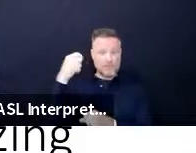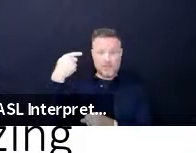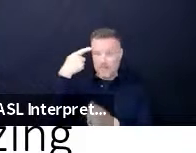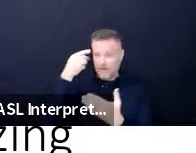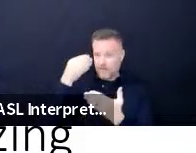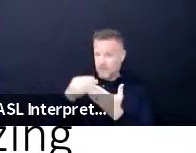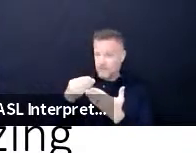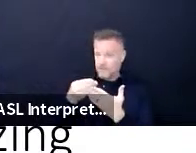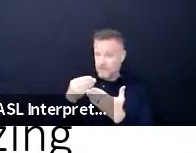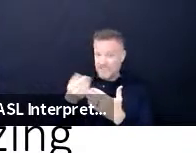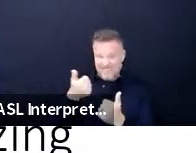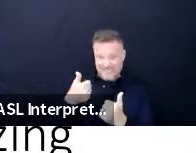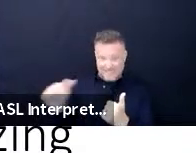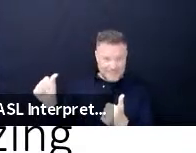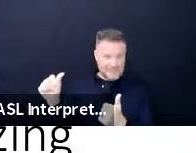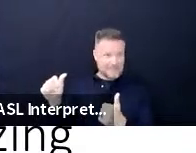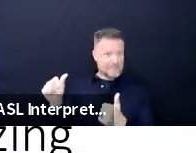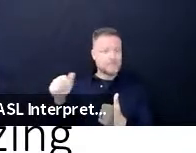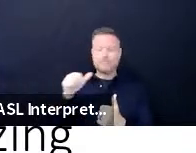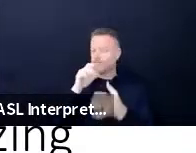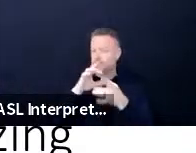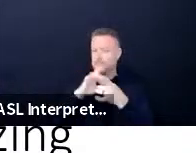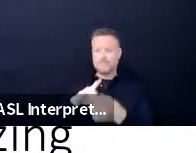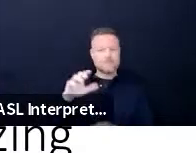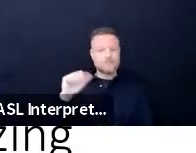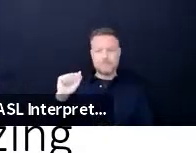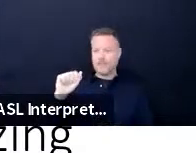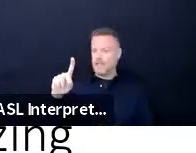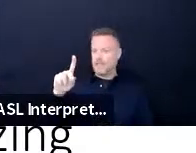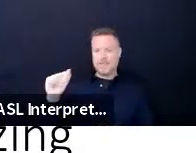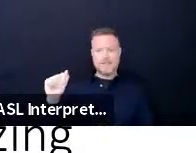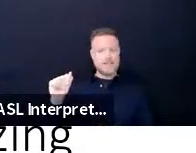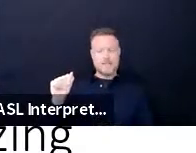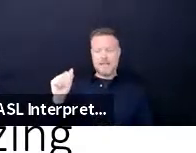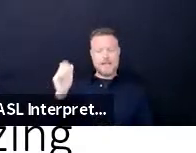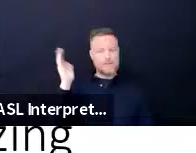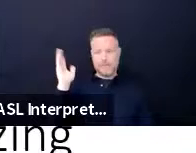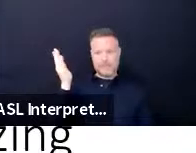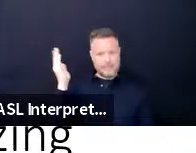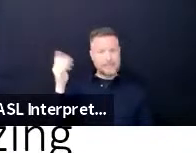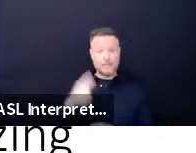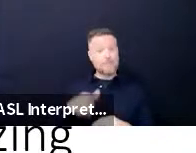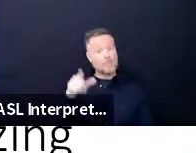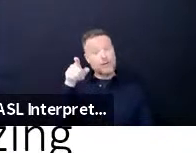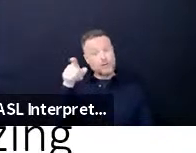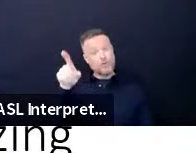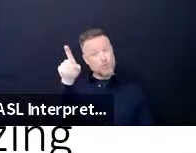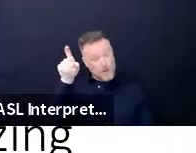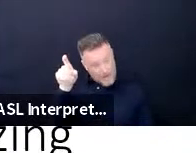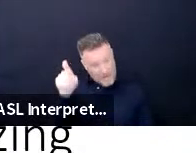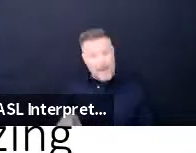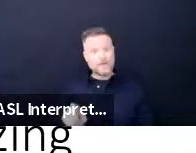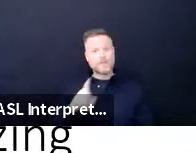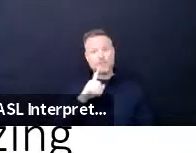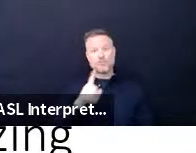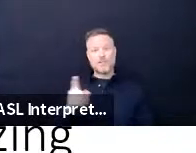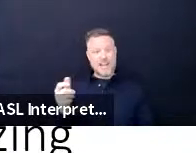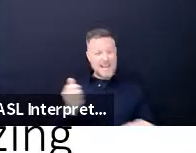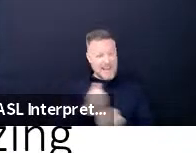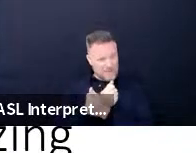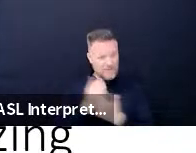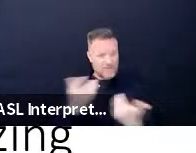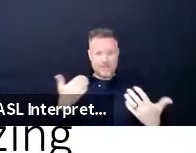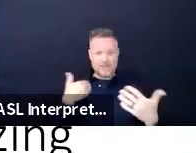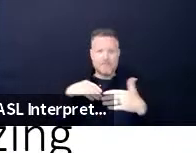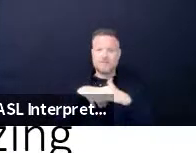actually, this is not an ADA or Americans with Disabilities Act presentation. You've got to make sure that everything you do is